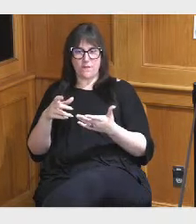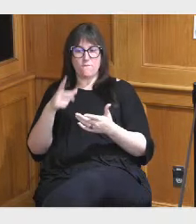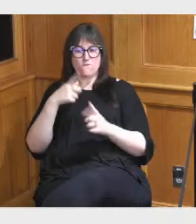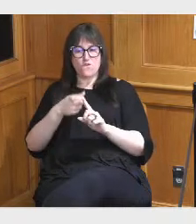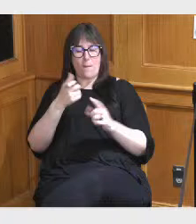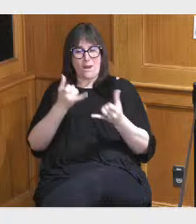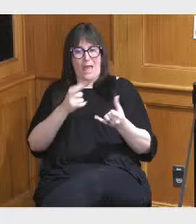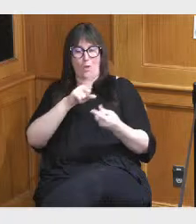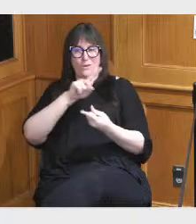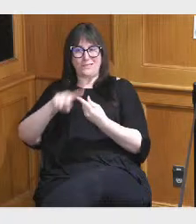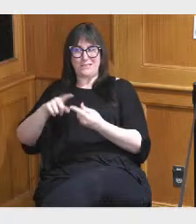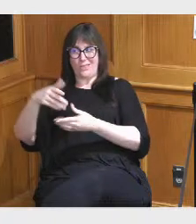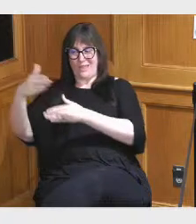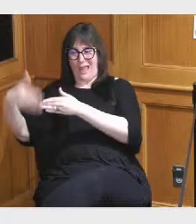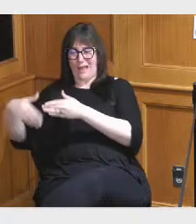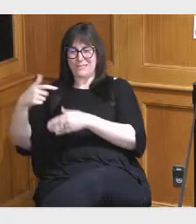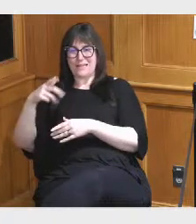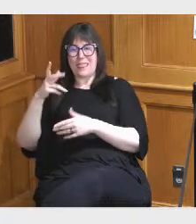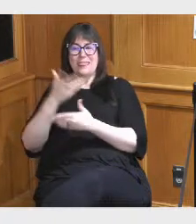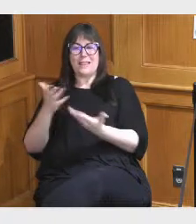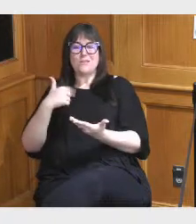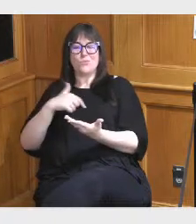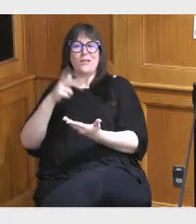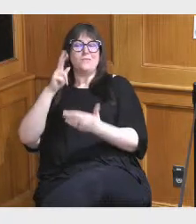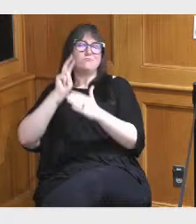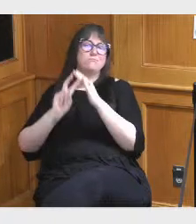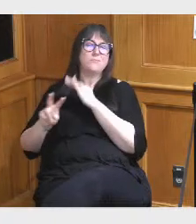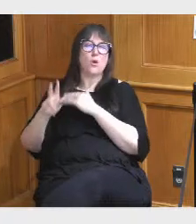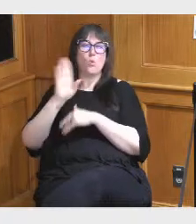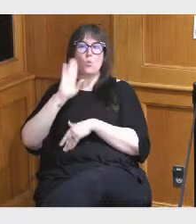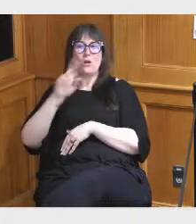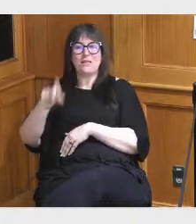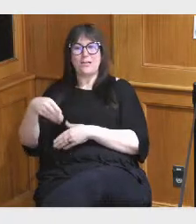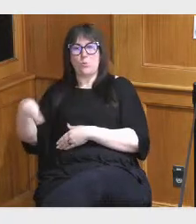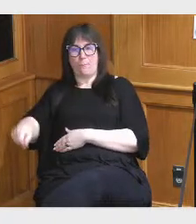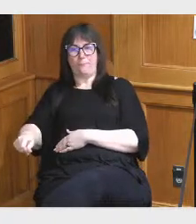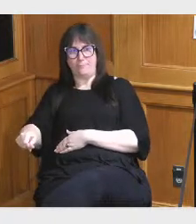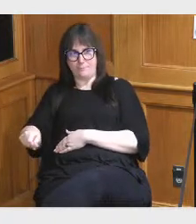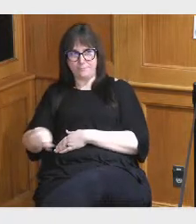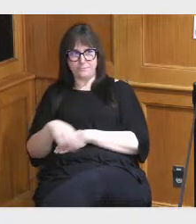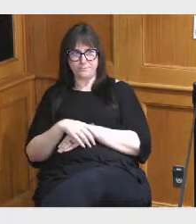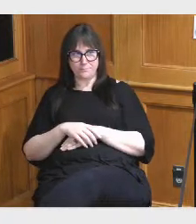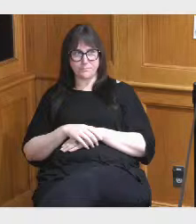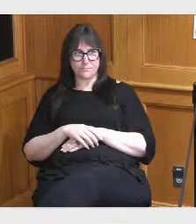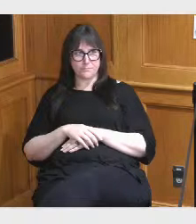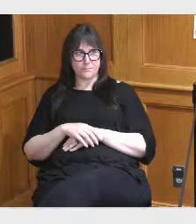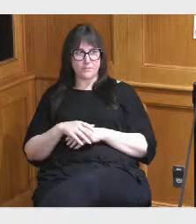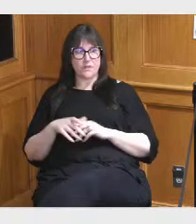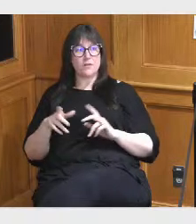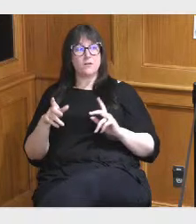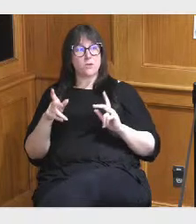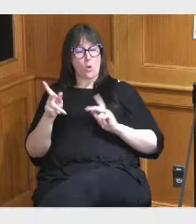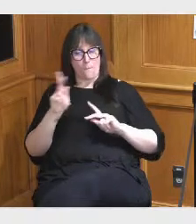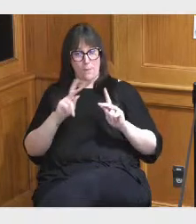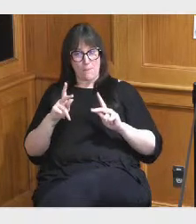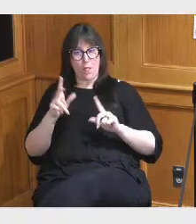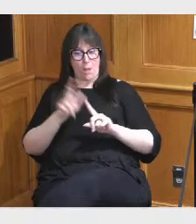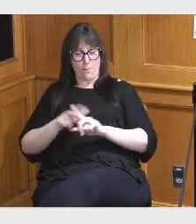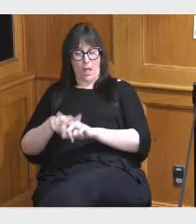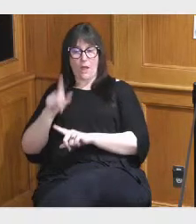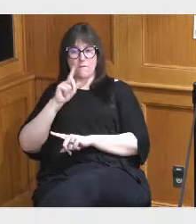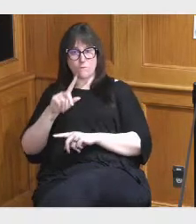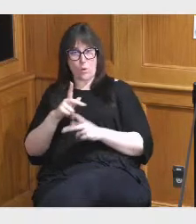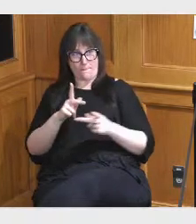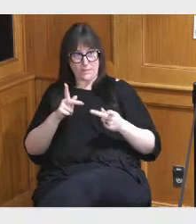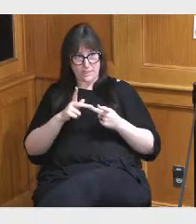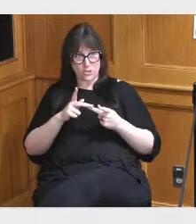So the good news is that we're seeing a really good improvement in the number of staff that are applying for positions in child welfare that are